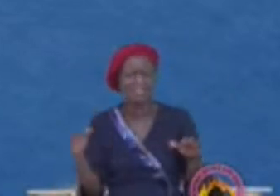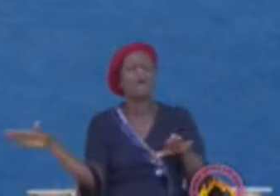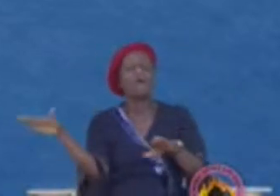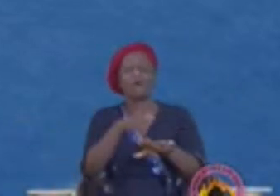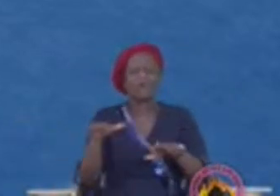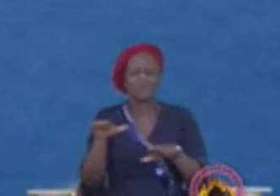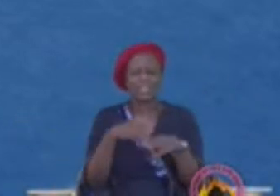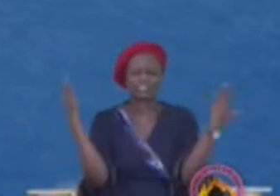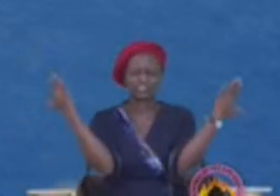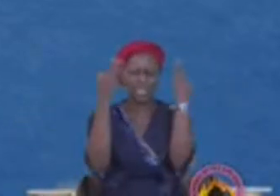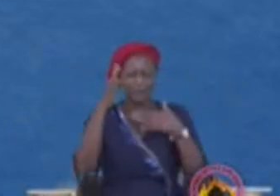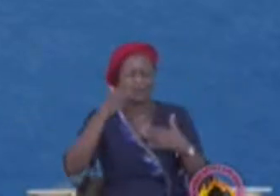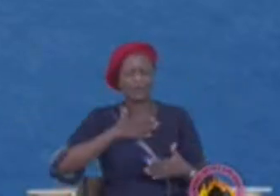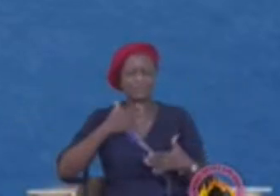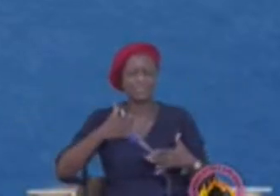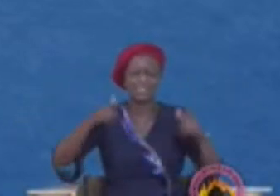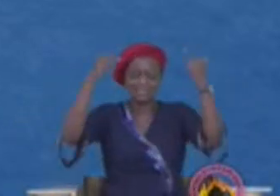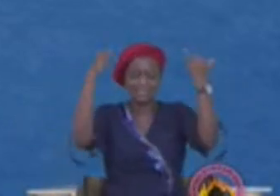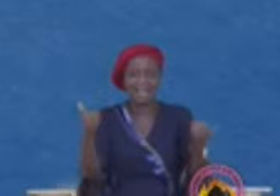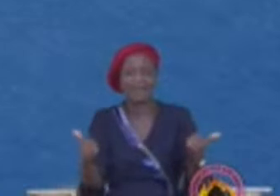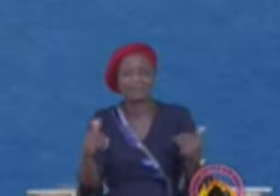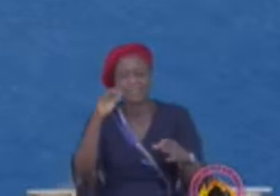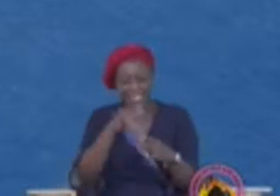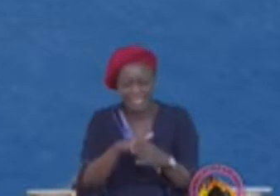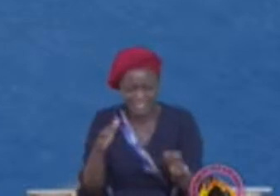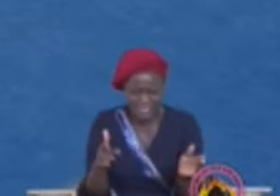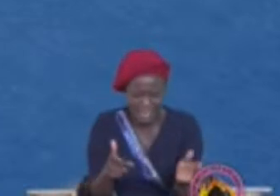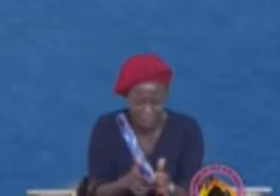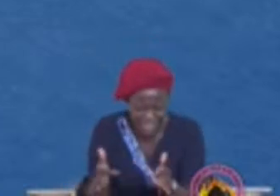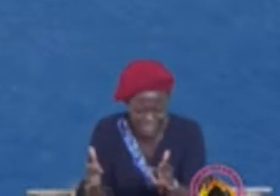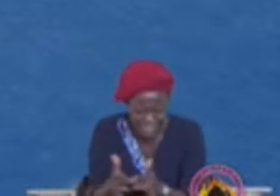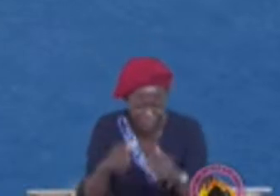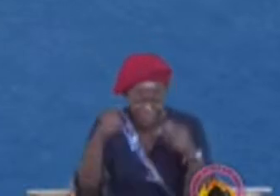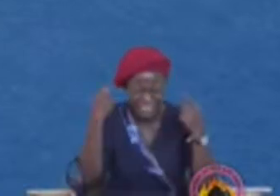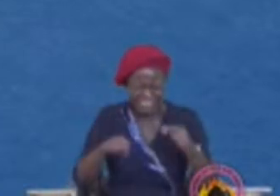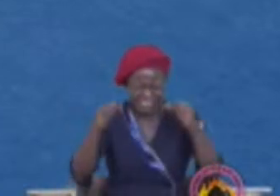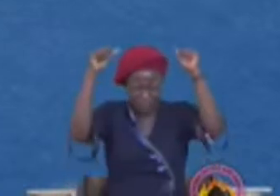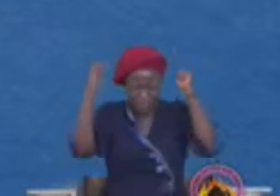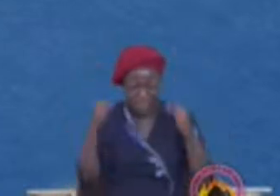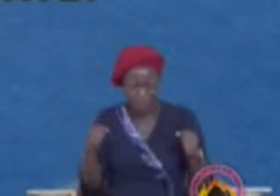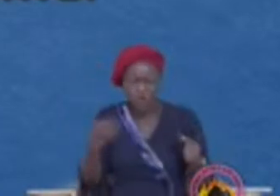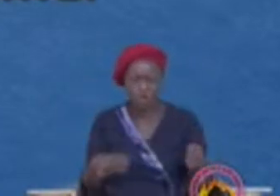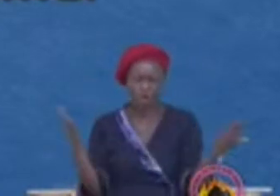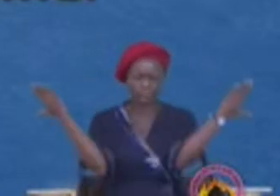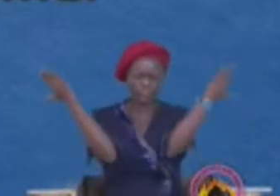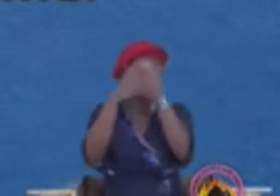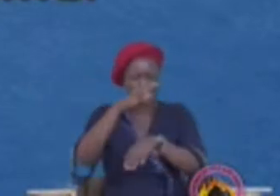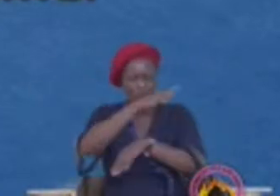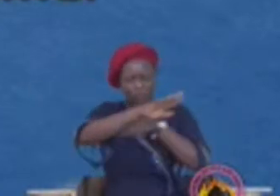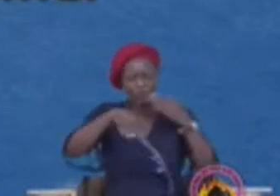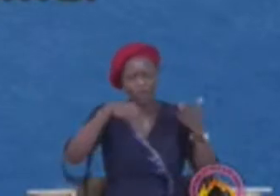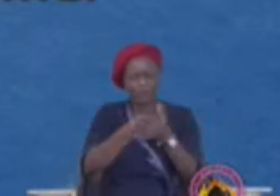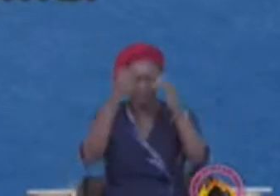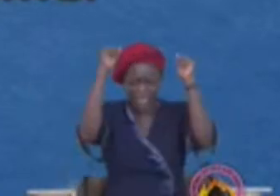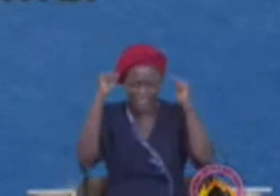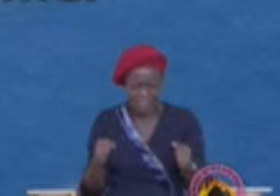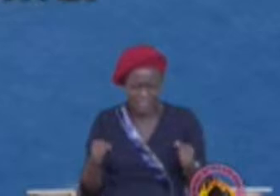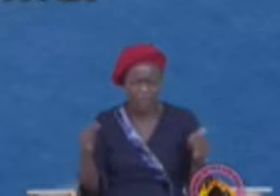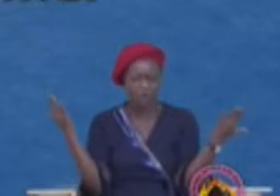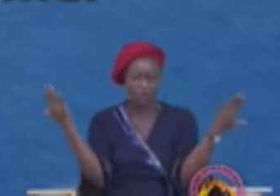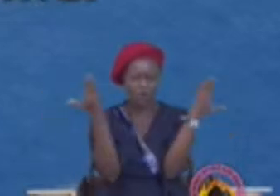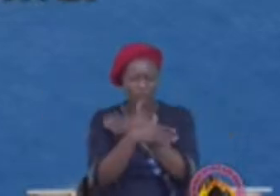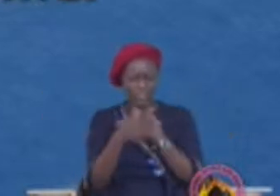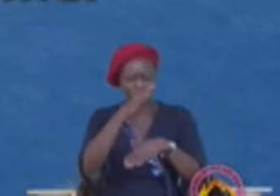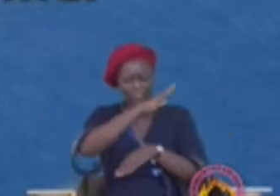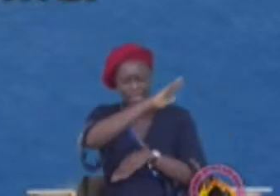overshadow me now. In the name of Jesus. The power of the shadow of the Almighty overshadow